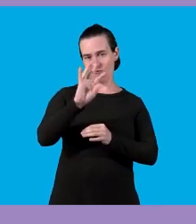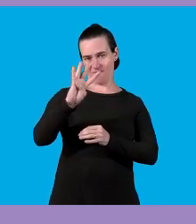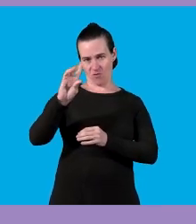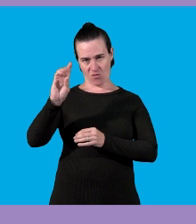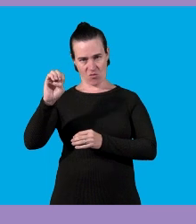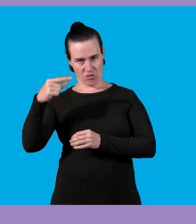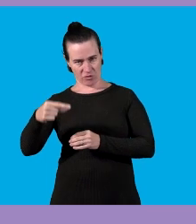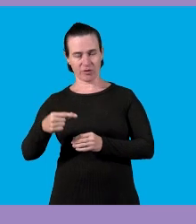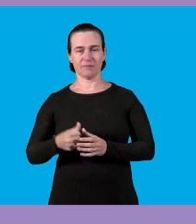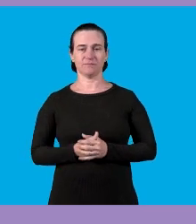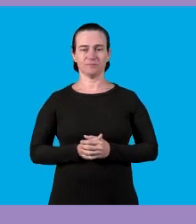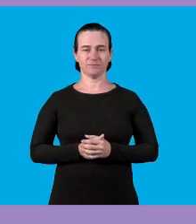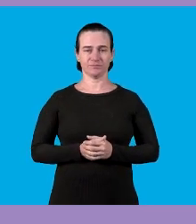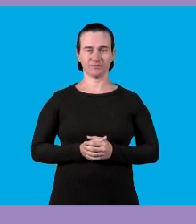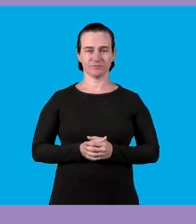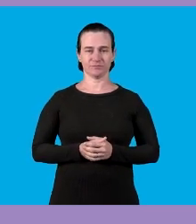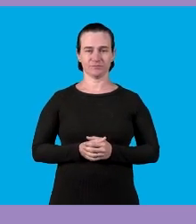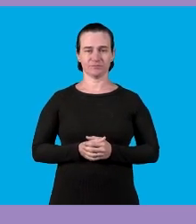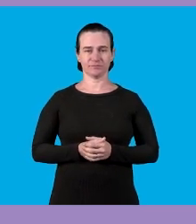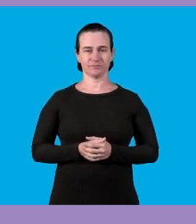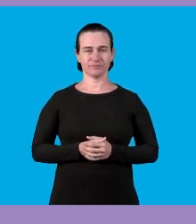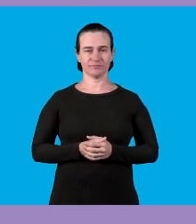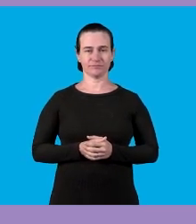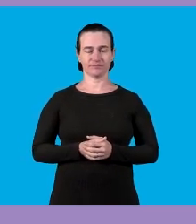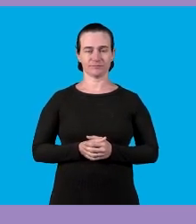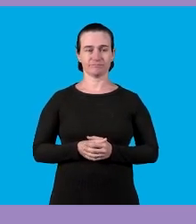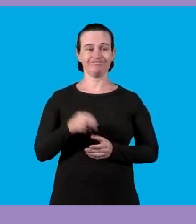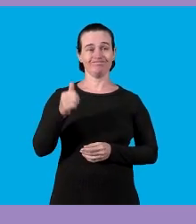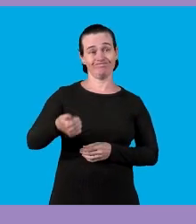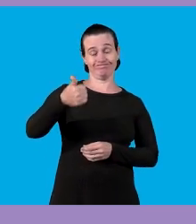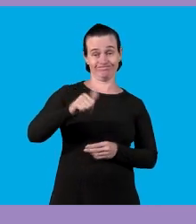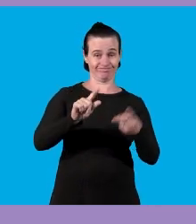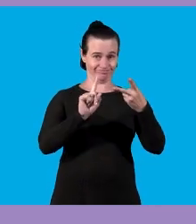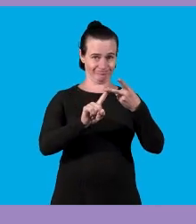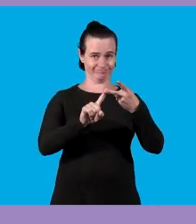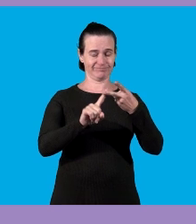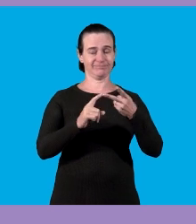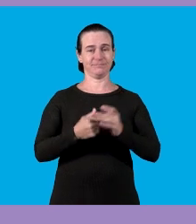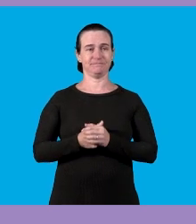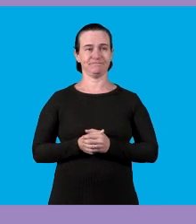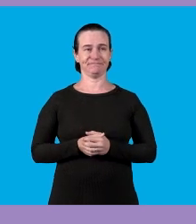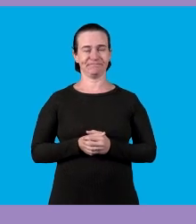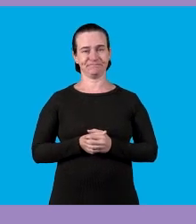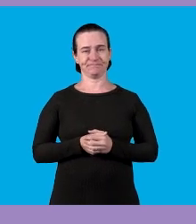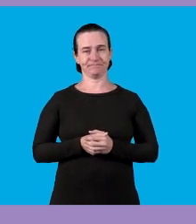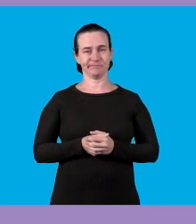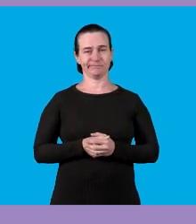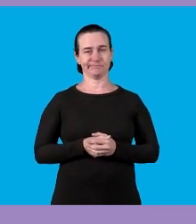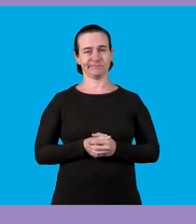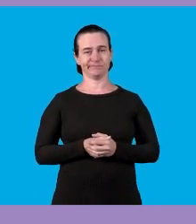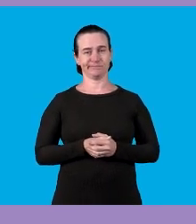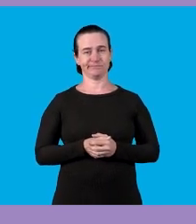34 degrees. All right, let's move on to the next one. The next